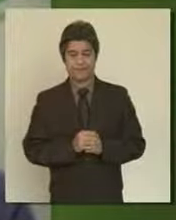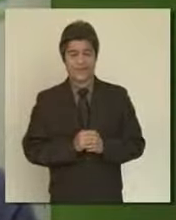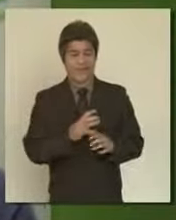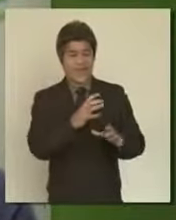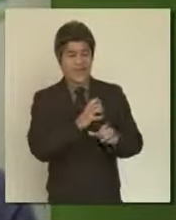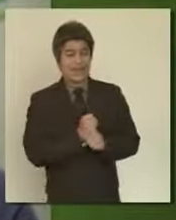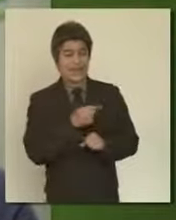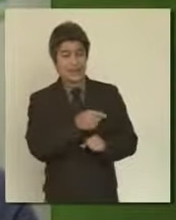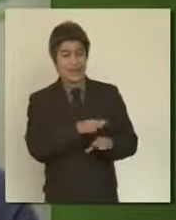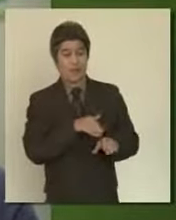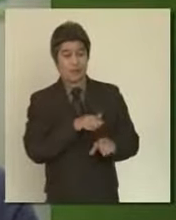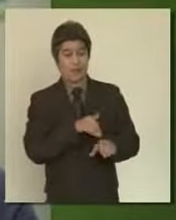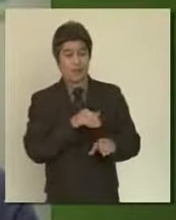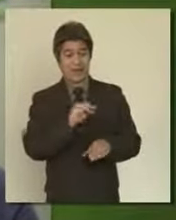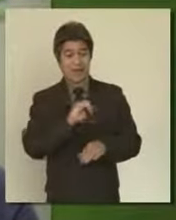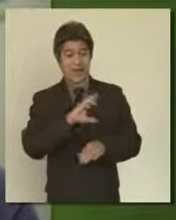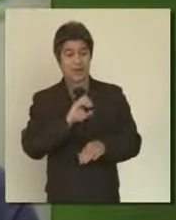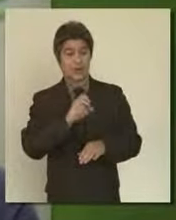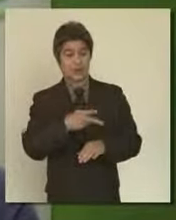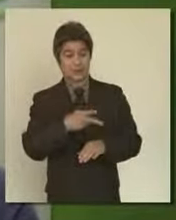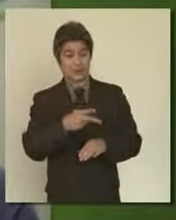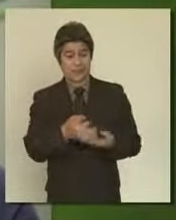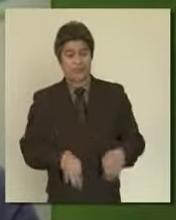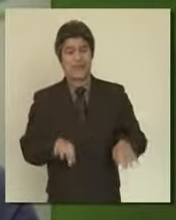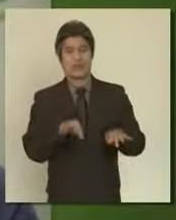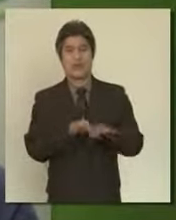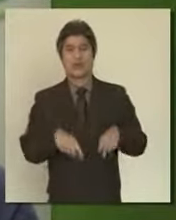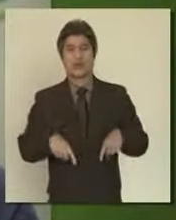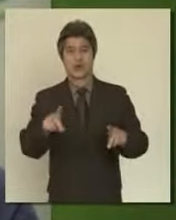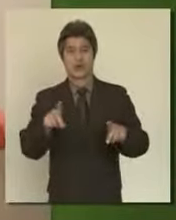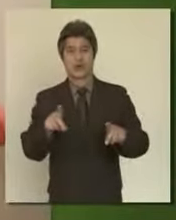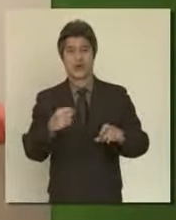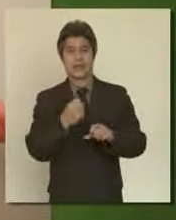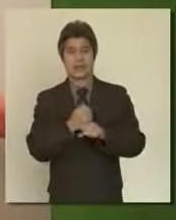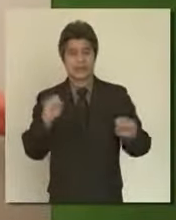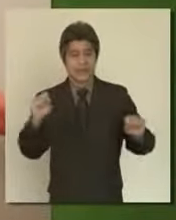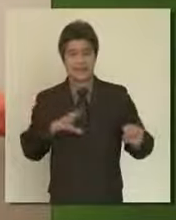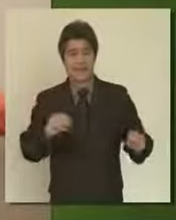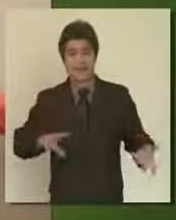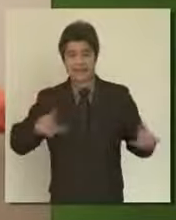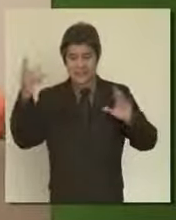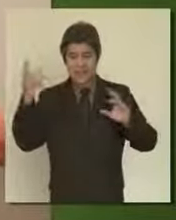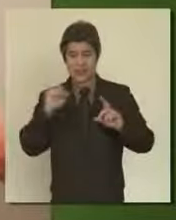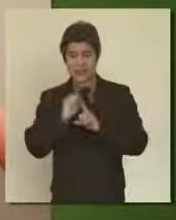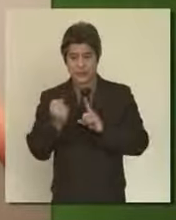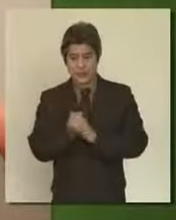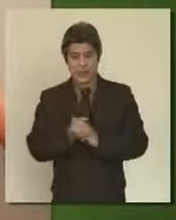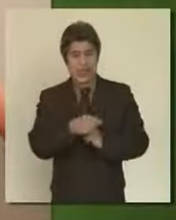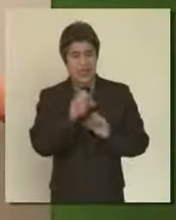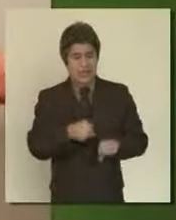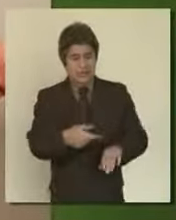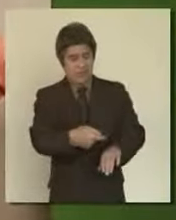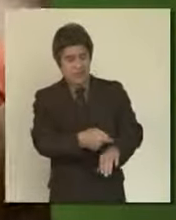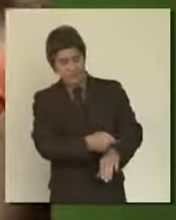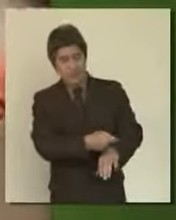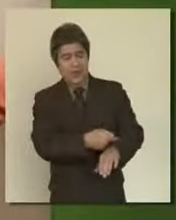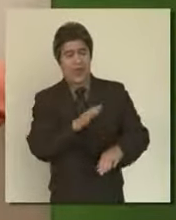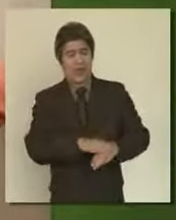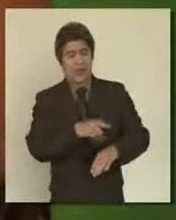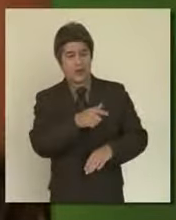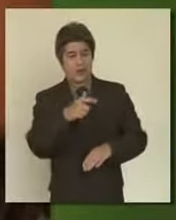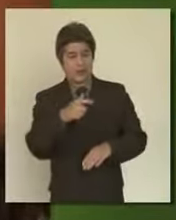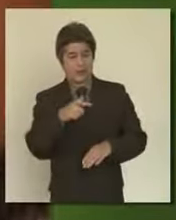Getting your pet microchipped is really crucial to keeping them safe in a disaster situation. A microchip is a small device that can be implanted painlessly